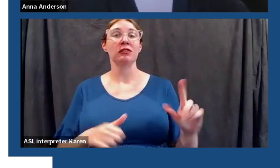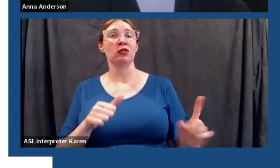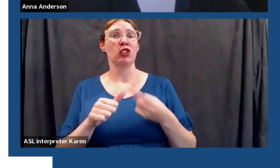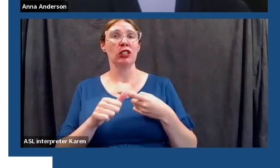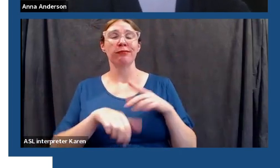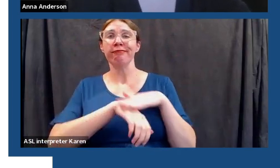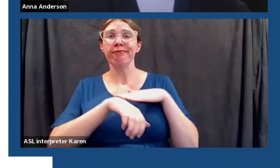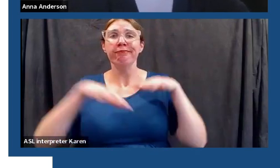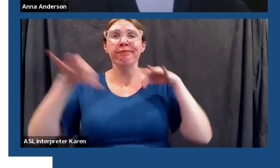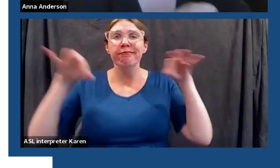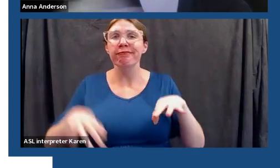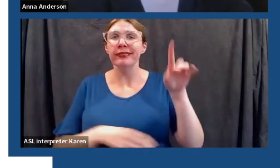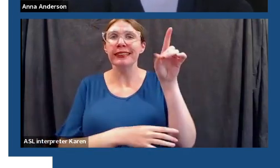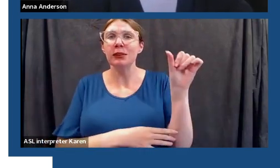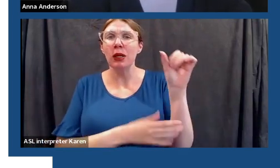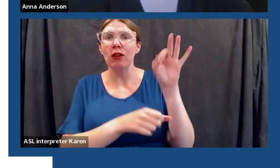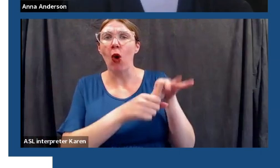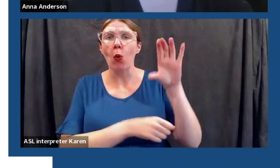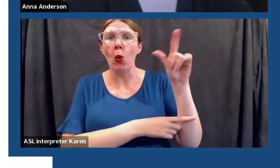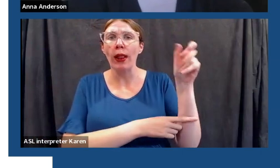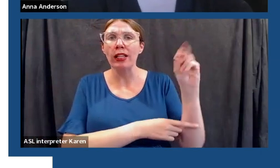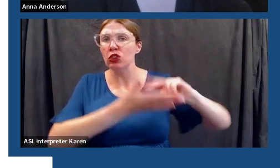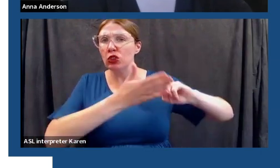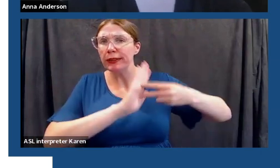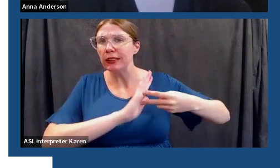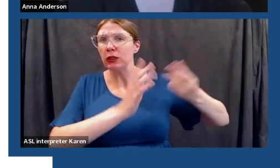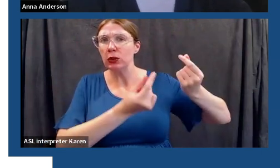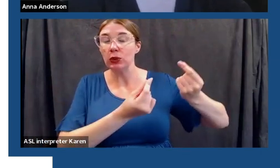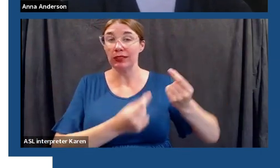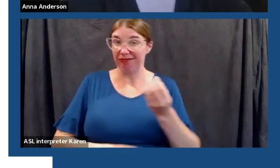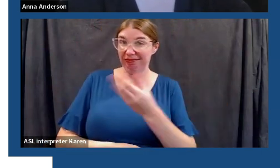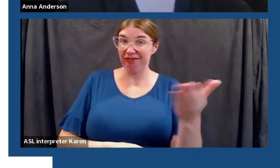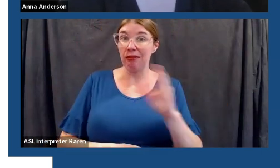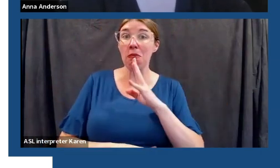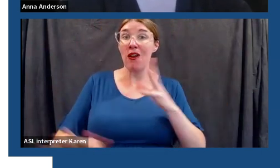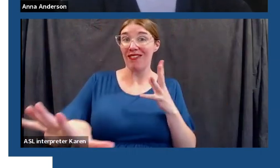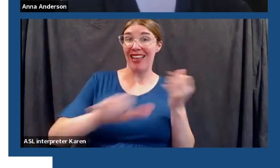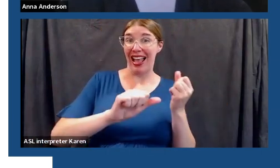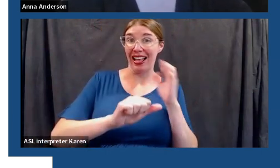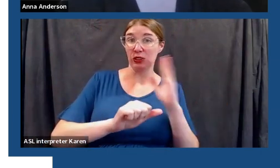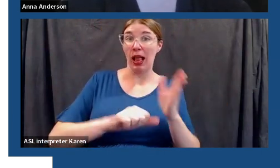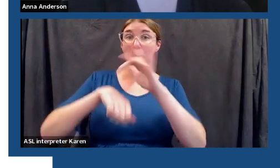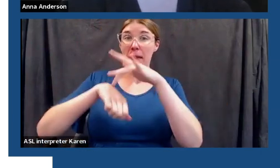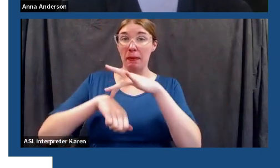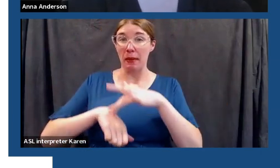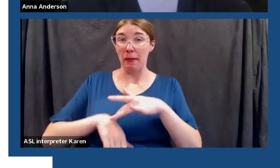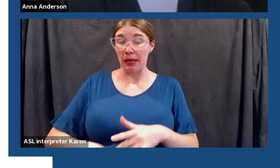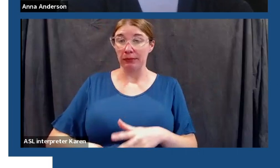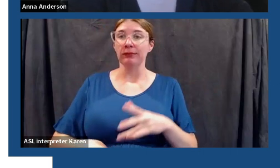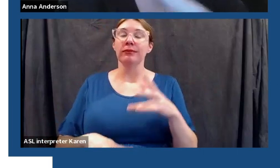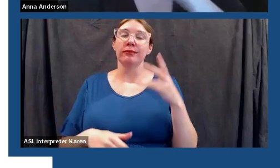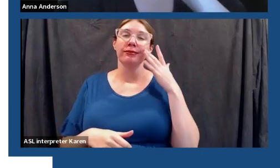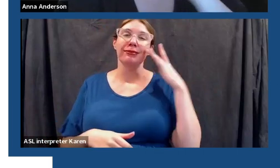the Disability Vote Coalition is. I'm probably going to like speed through these because the actual meat of